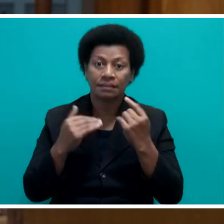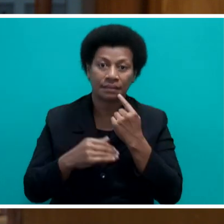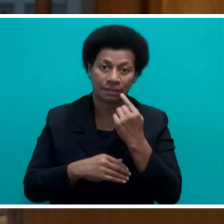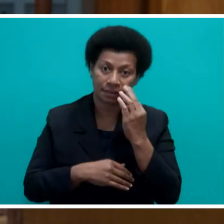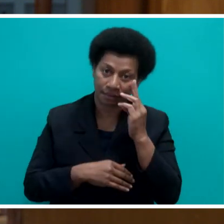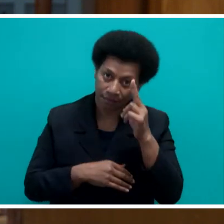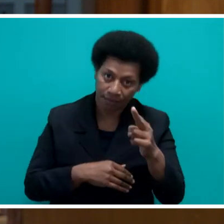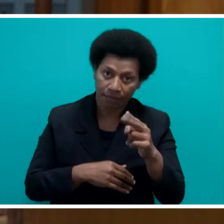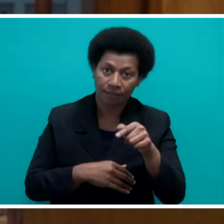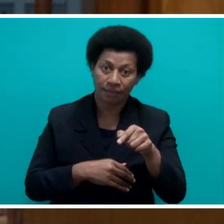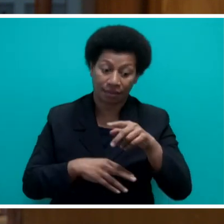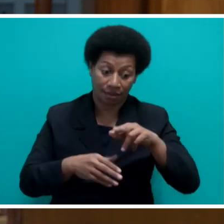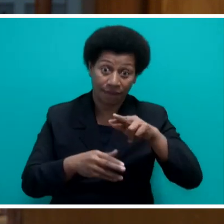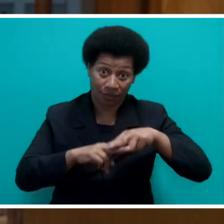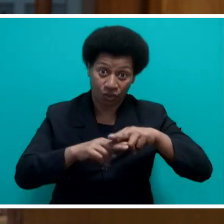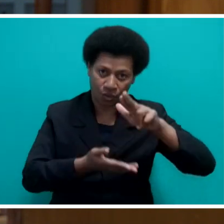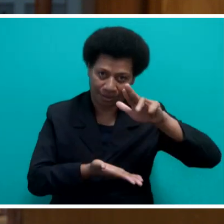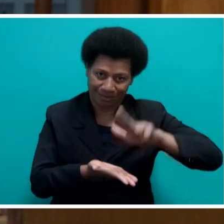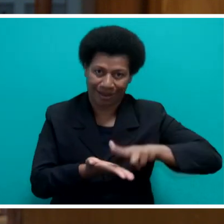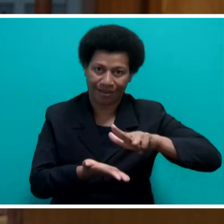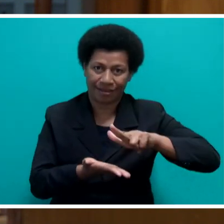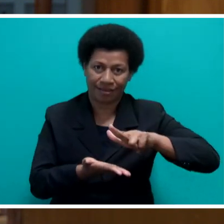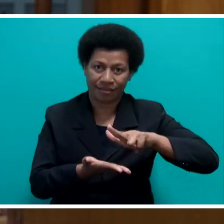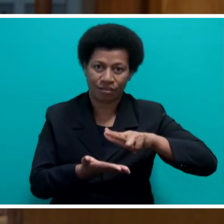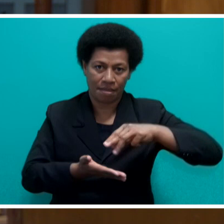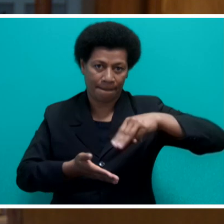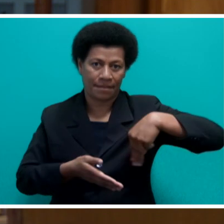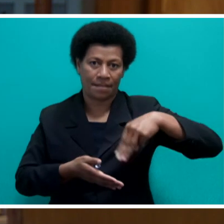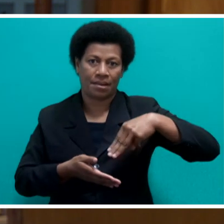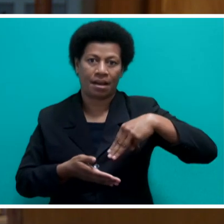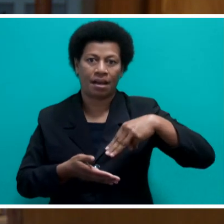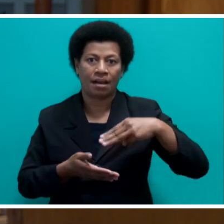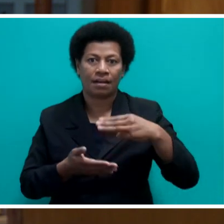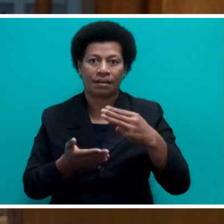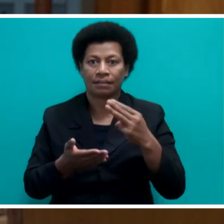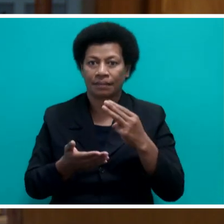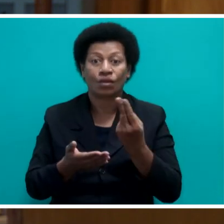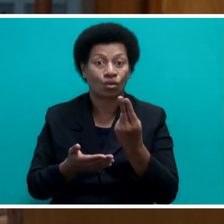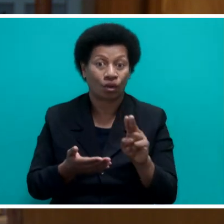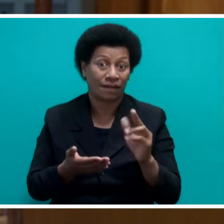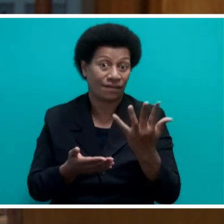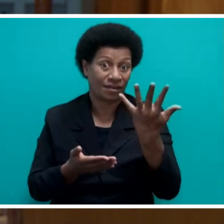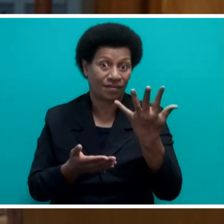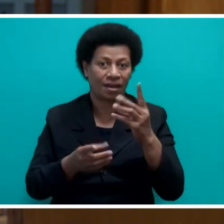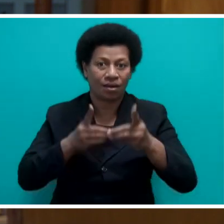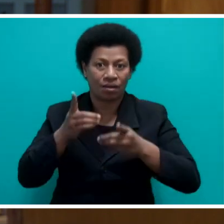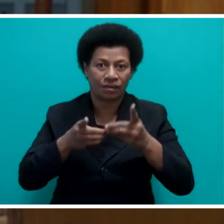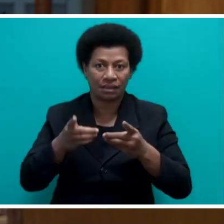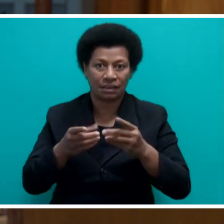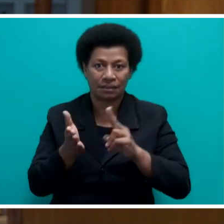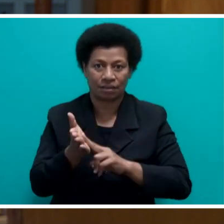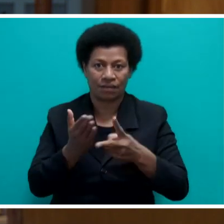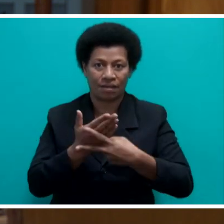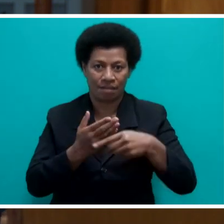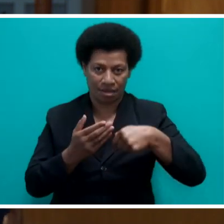to become a member of the GDN during the 25th GDN conference in November of this